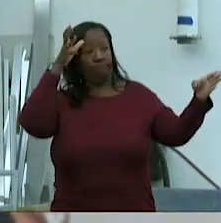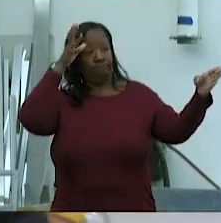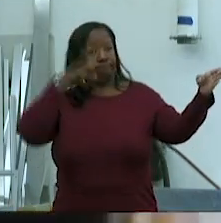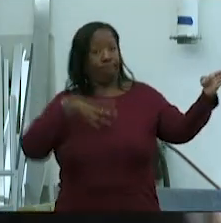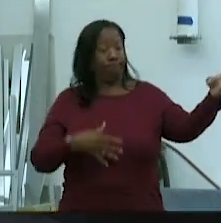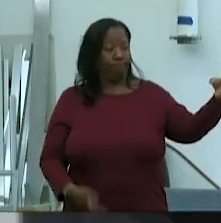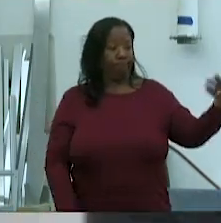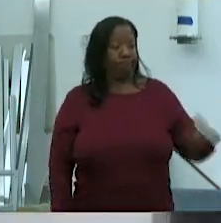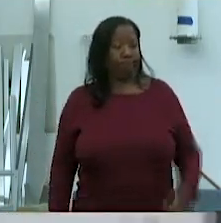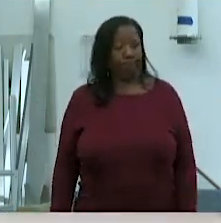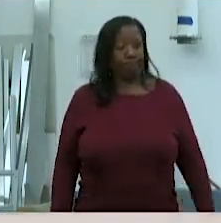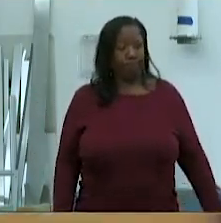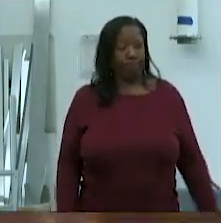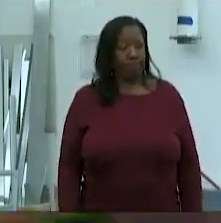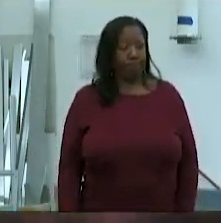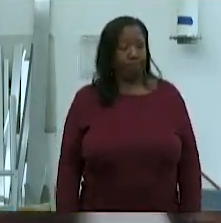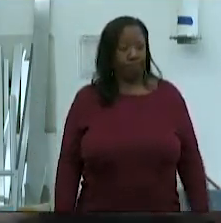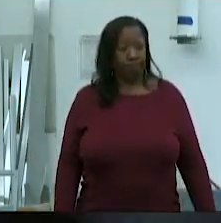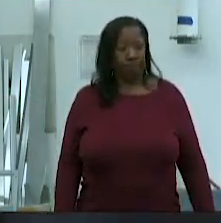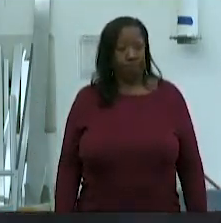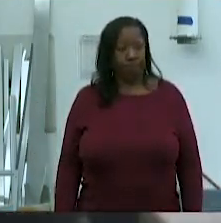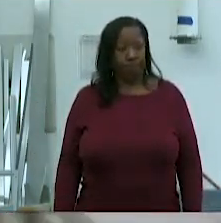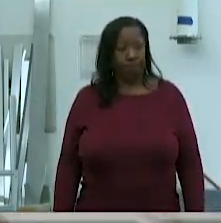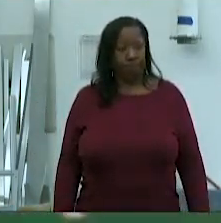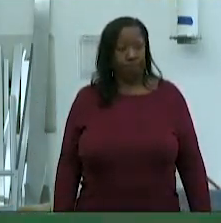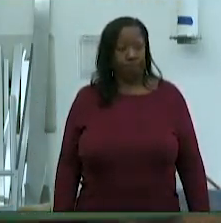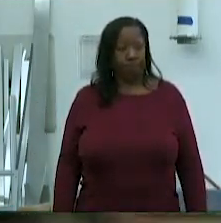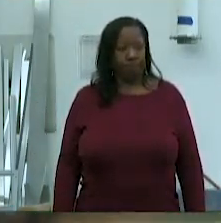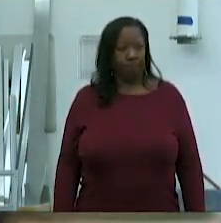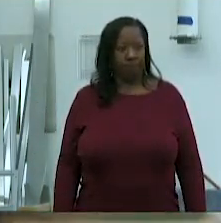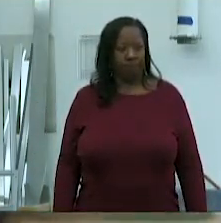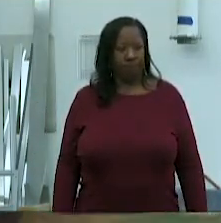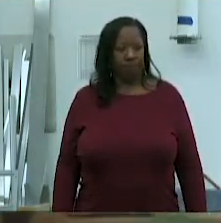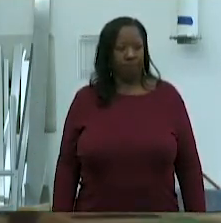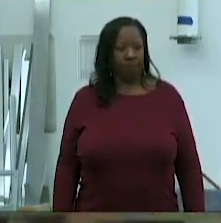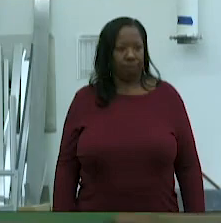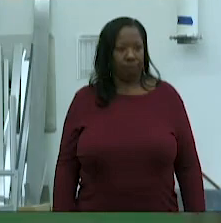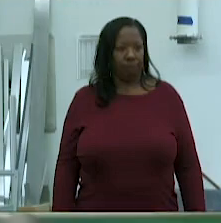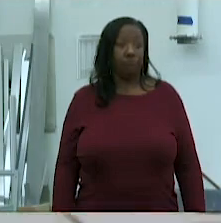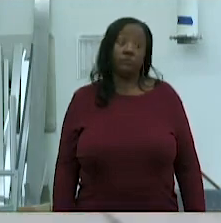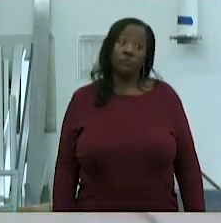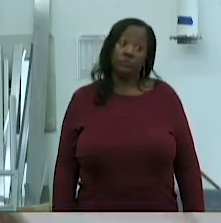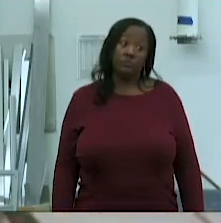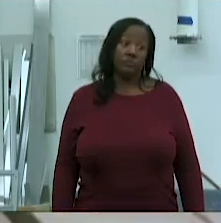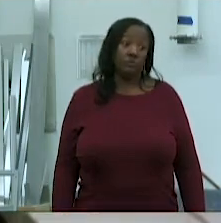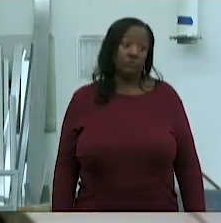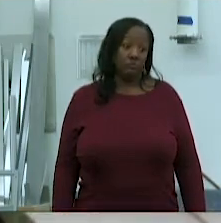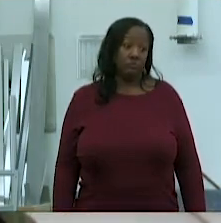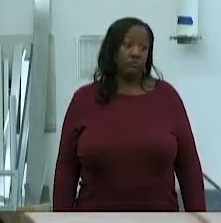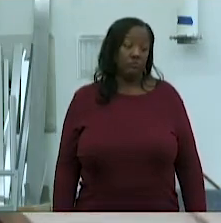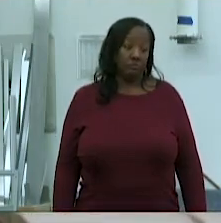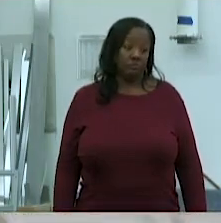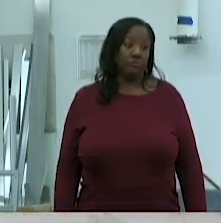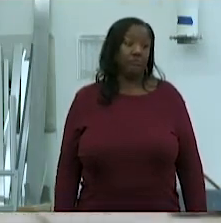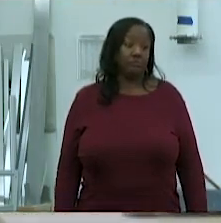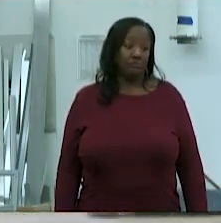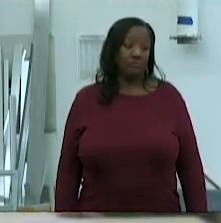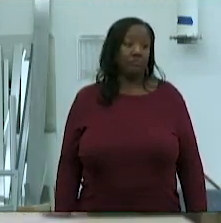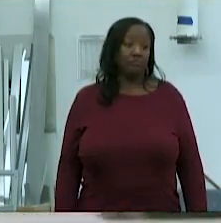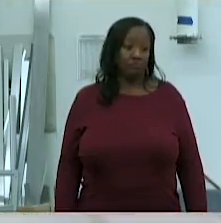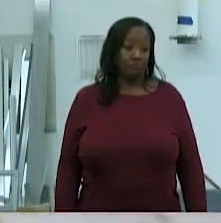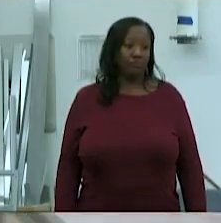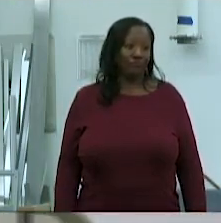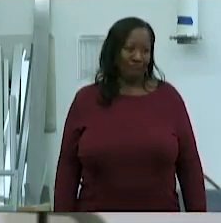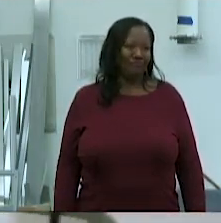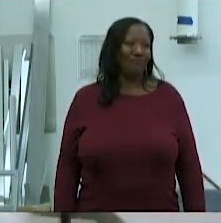Yes. Oh, we got to give you this. You in the audience here. Yeah. Do you have any examples